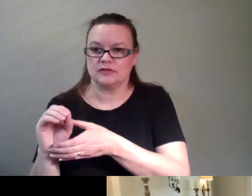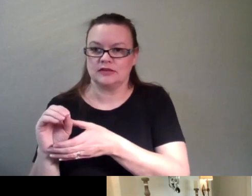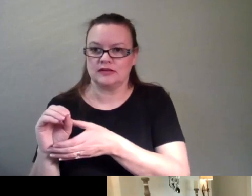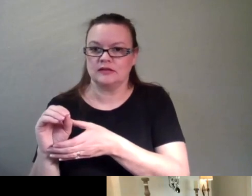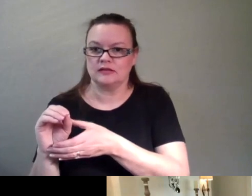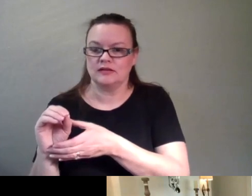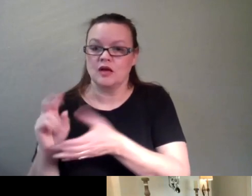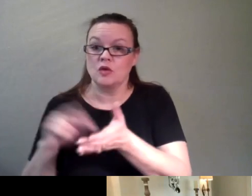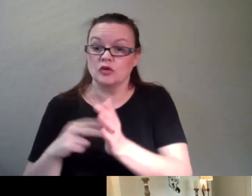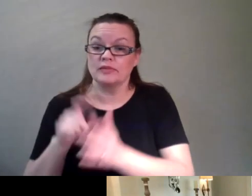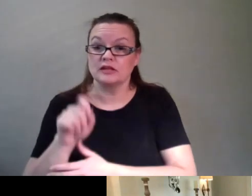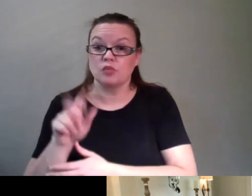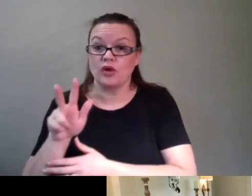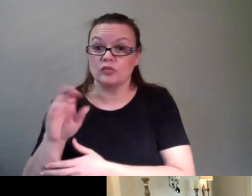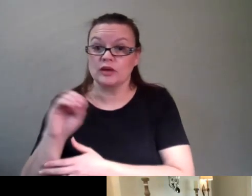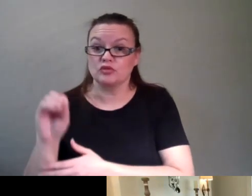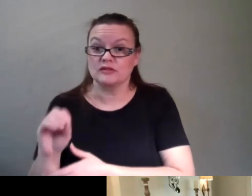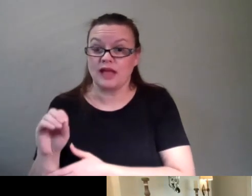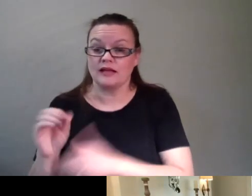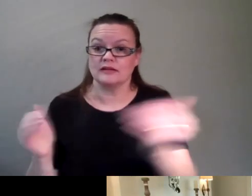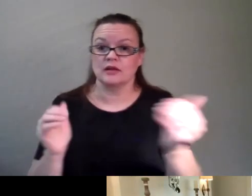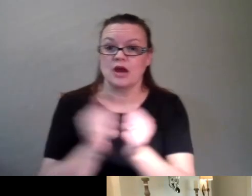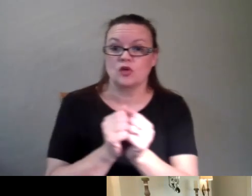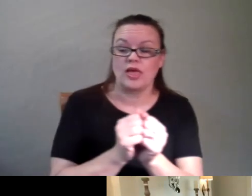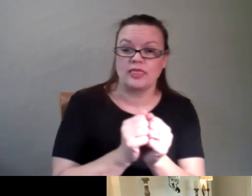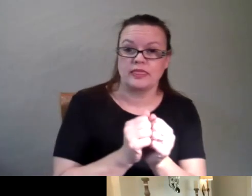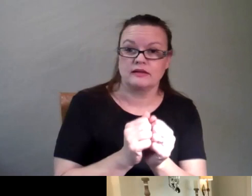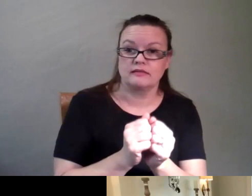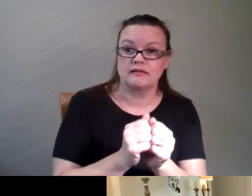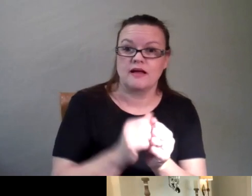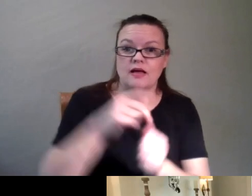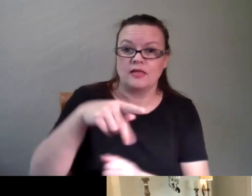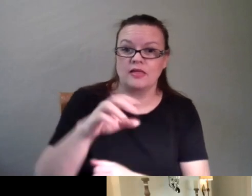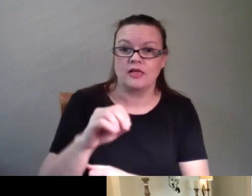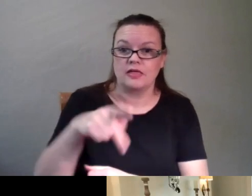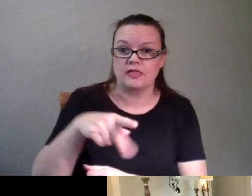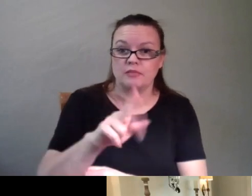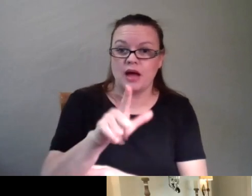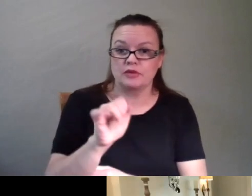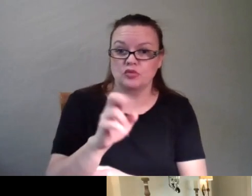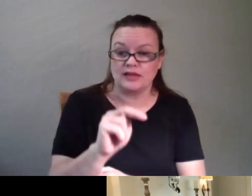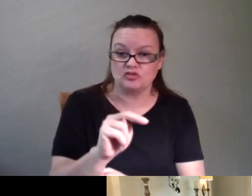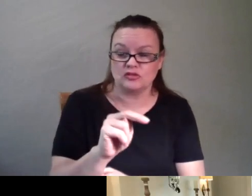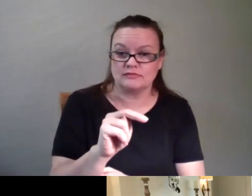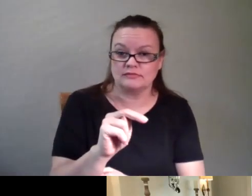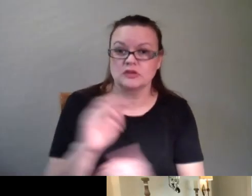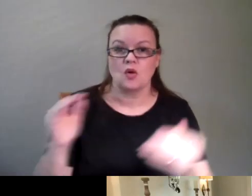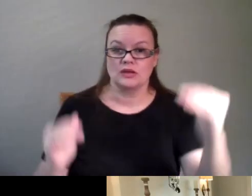0.3% more than the population. So they are now representative of the population in a way they were not